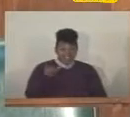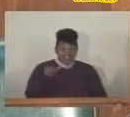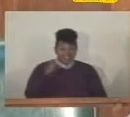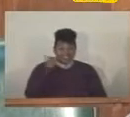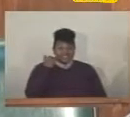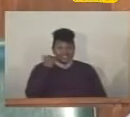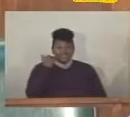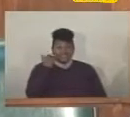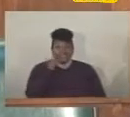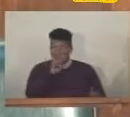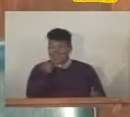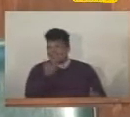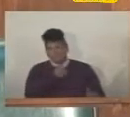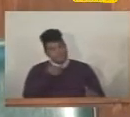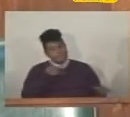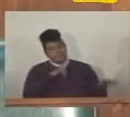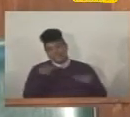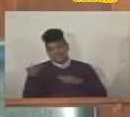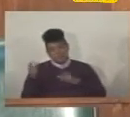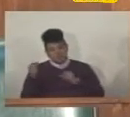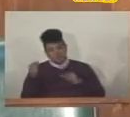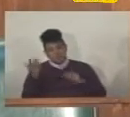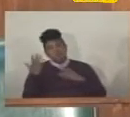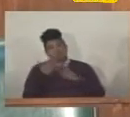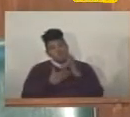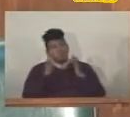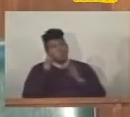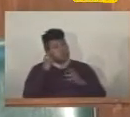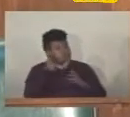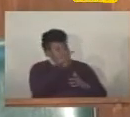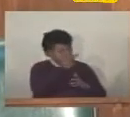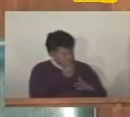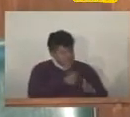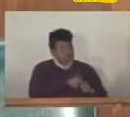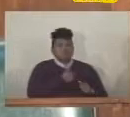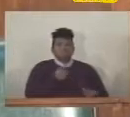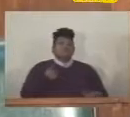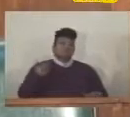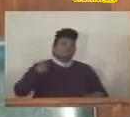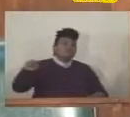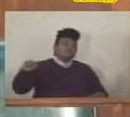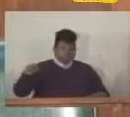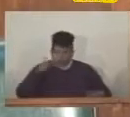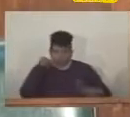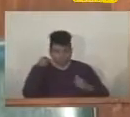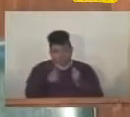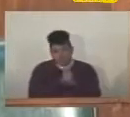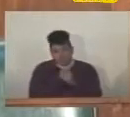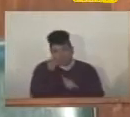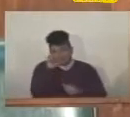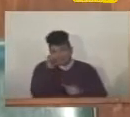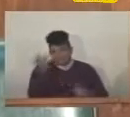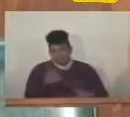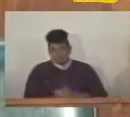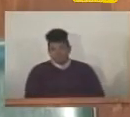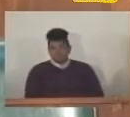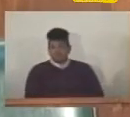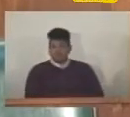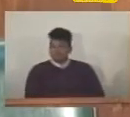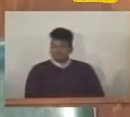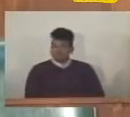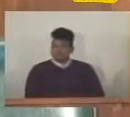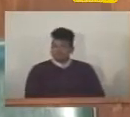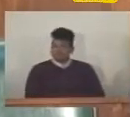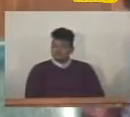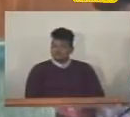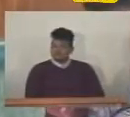on this side should say that, and then the member on that side,